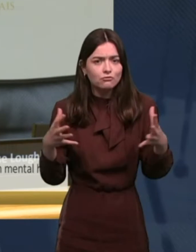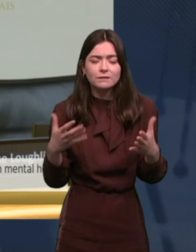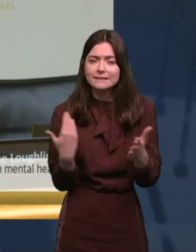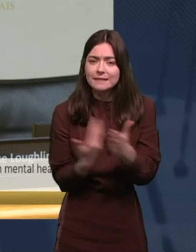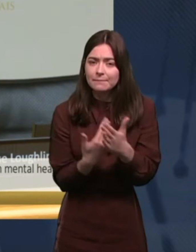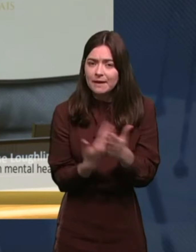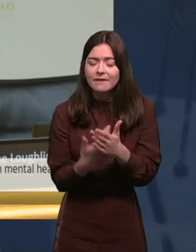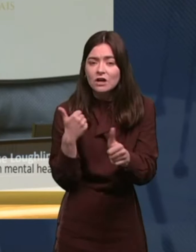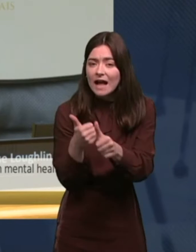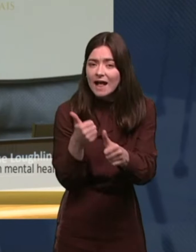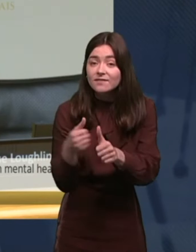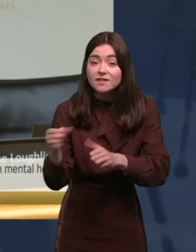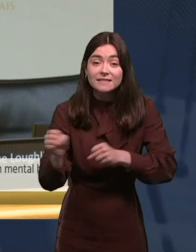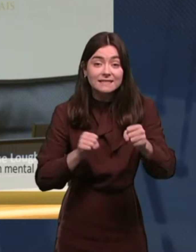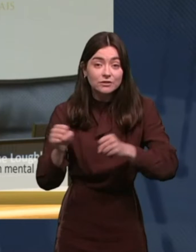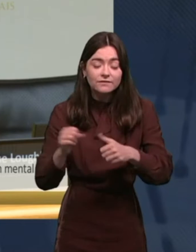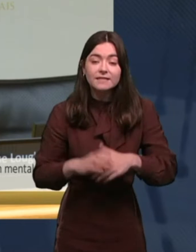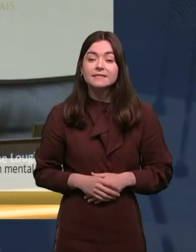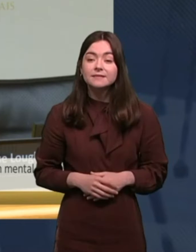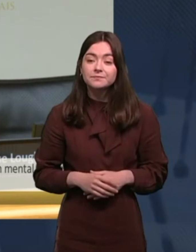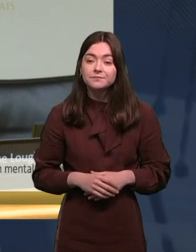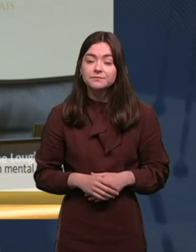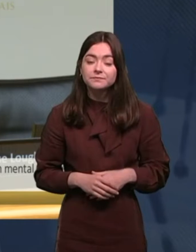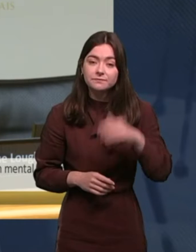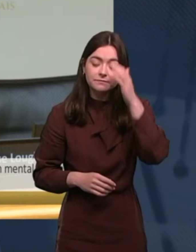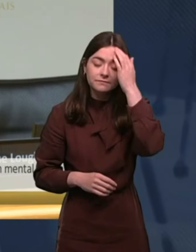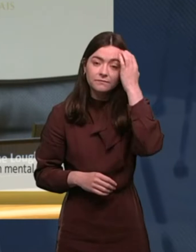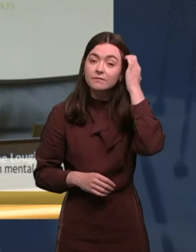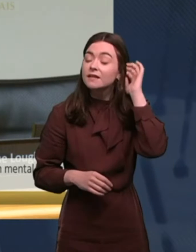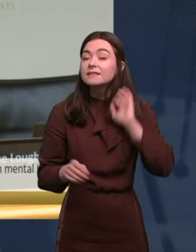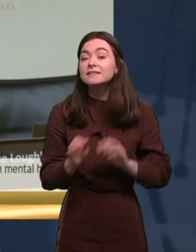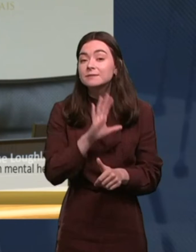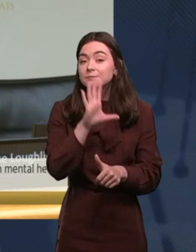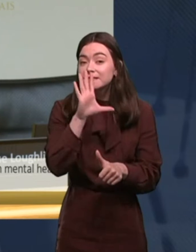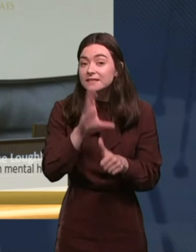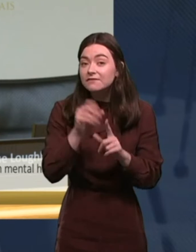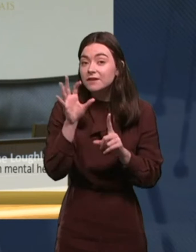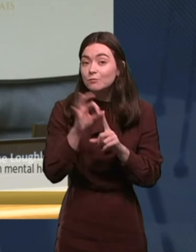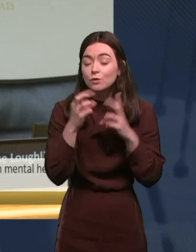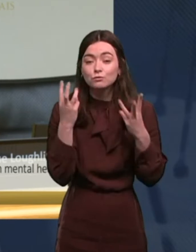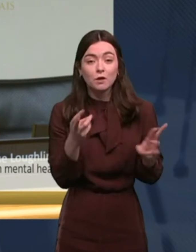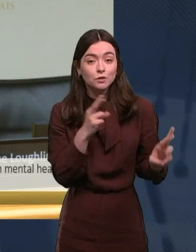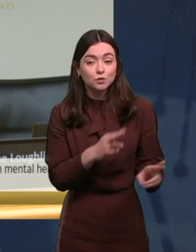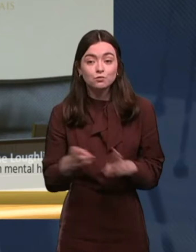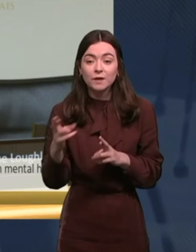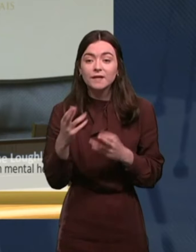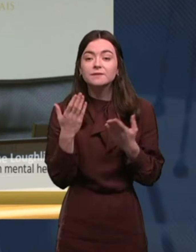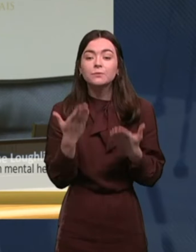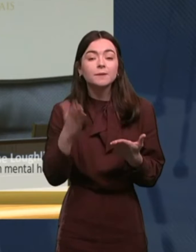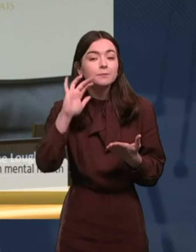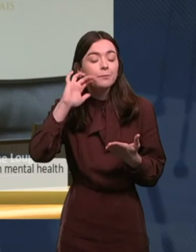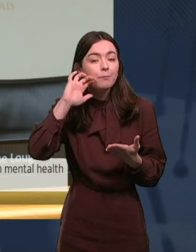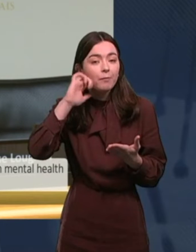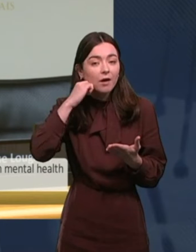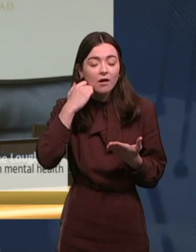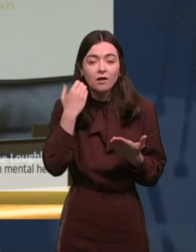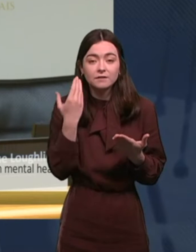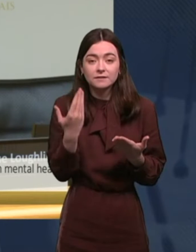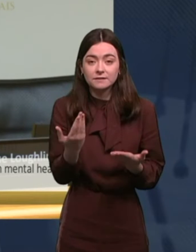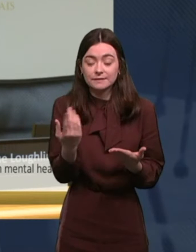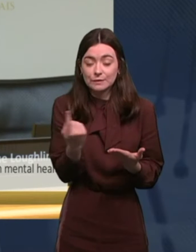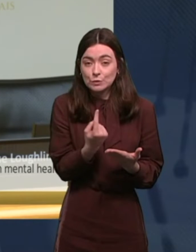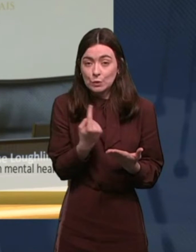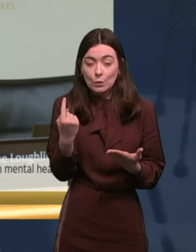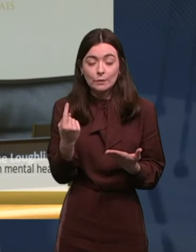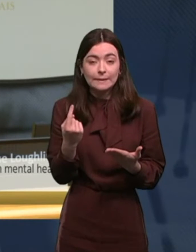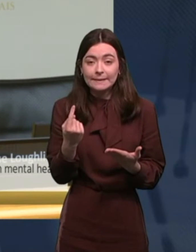demand for advocacy services. The specific point we were making was that because the only recourse we would